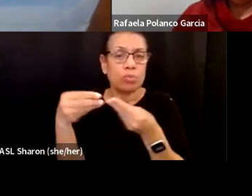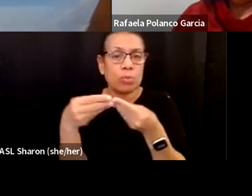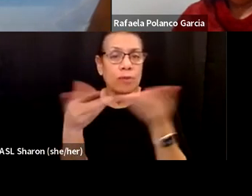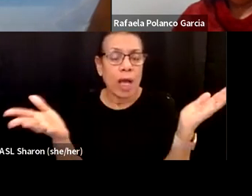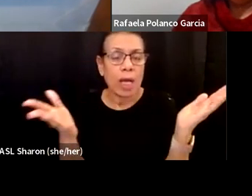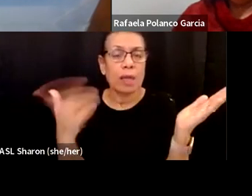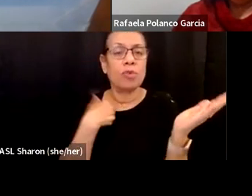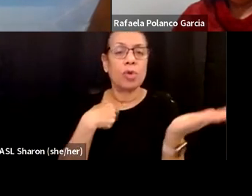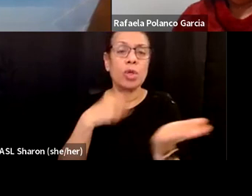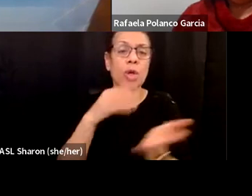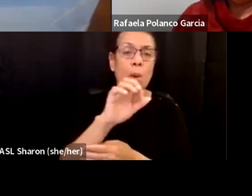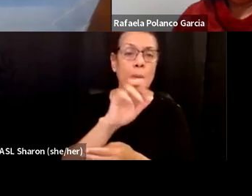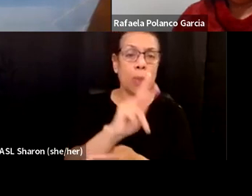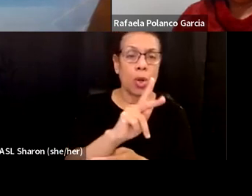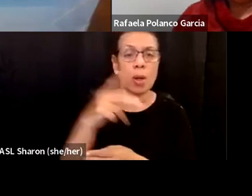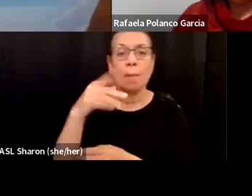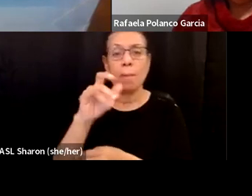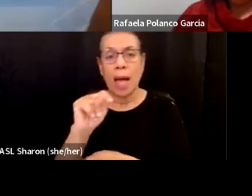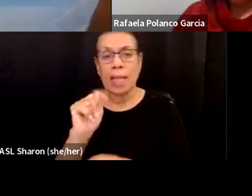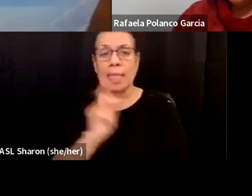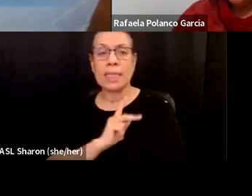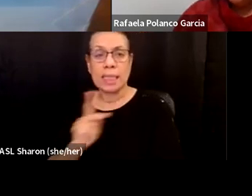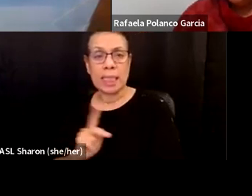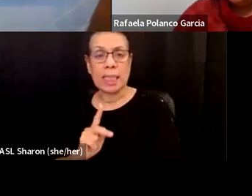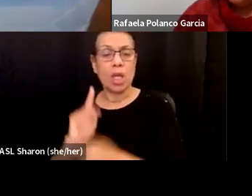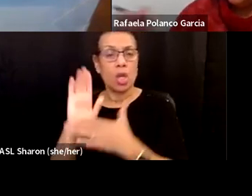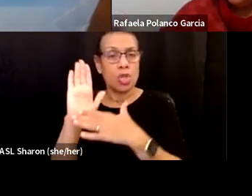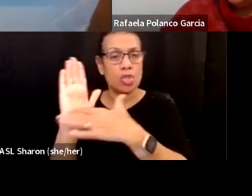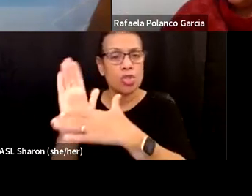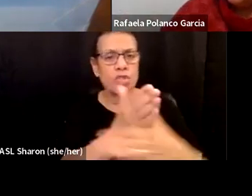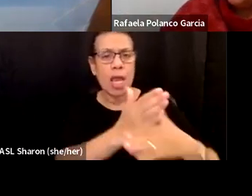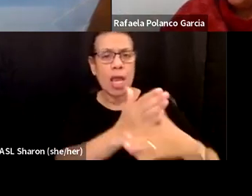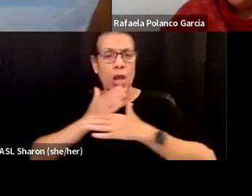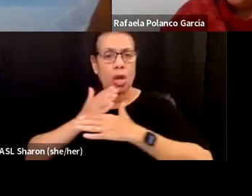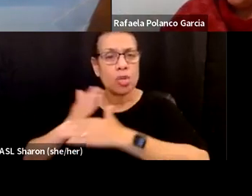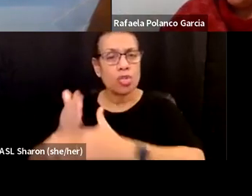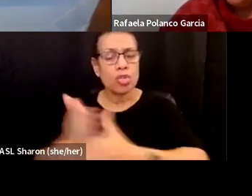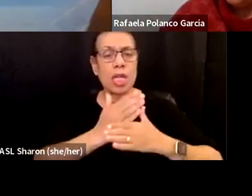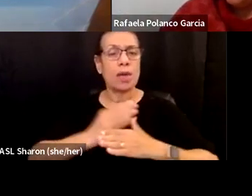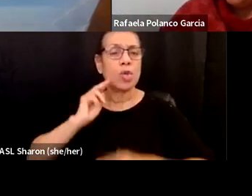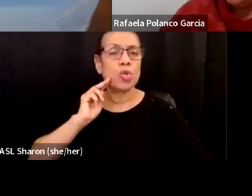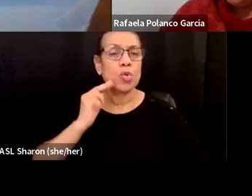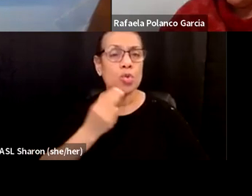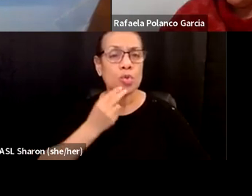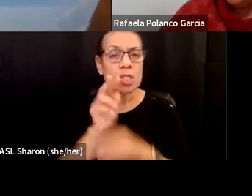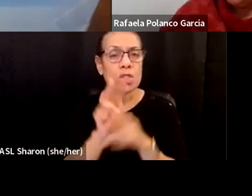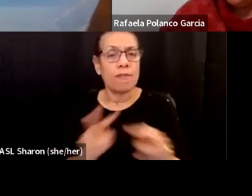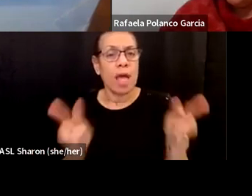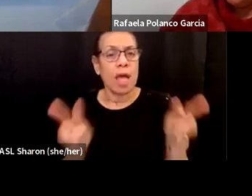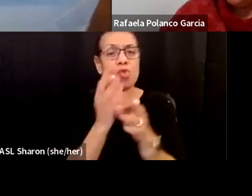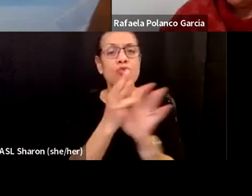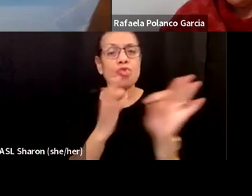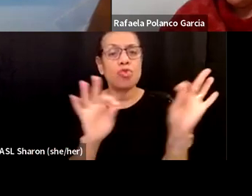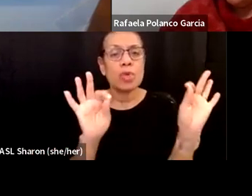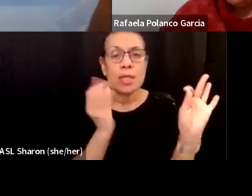burke the pilot and the king um and just share in nutritional value free food